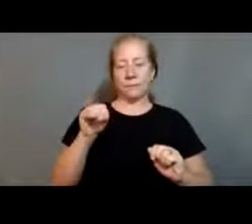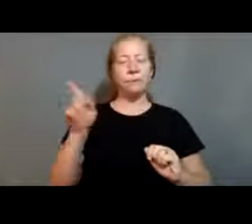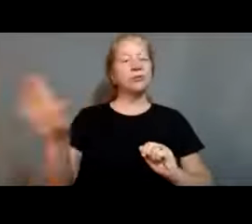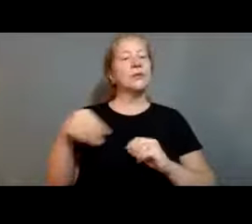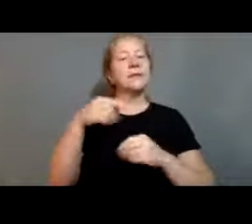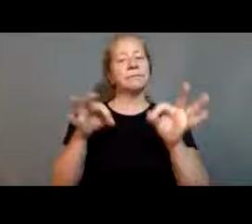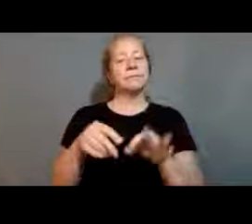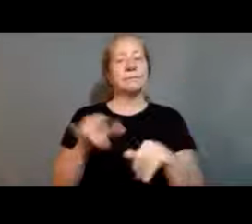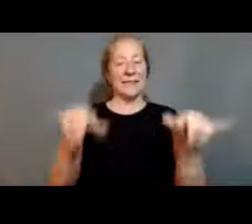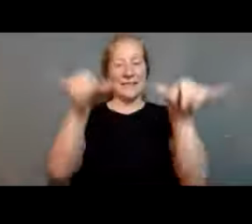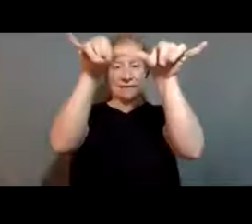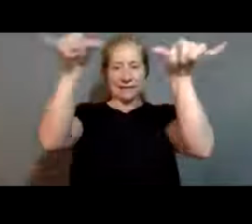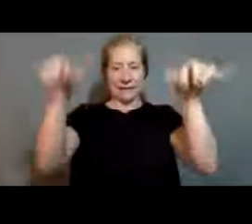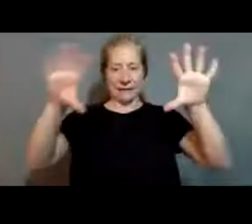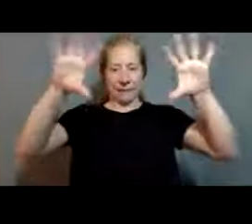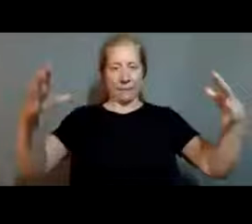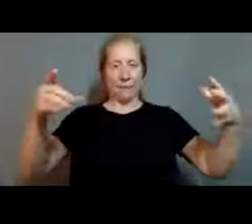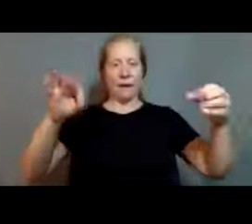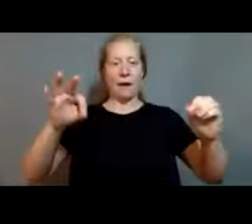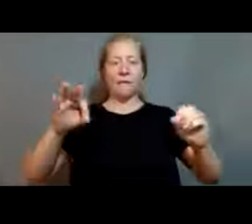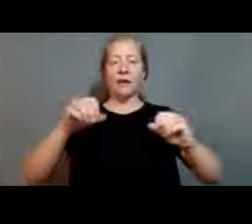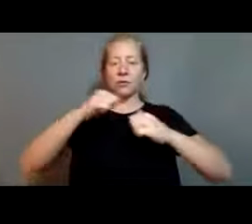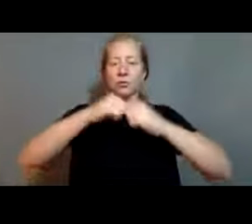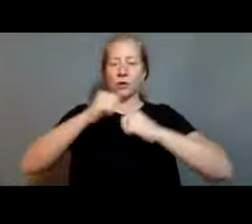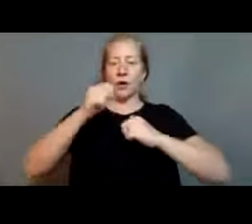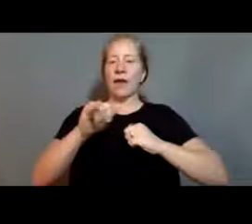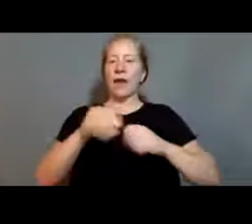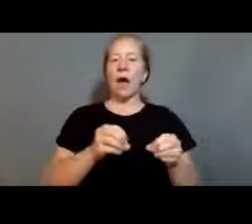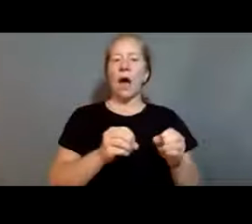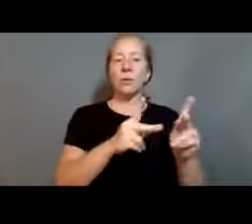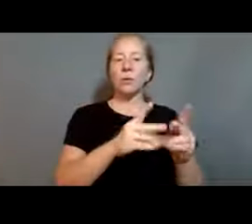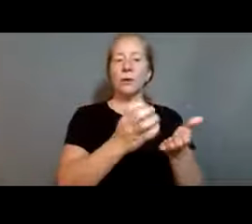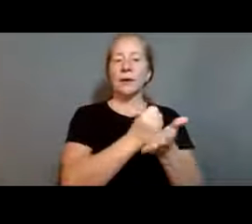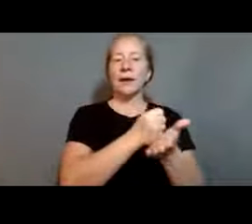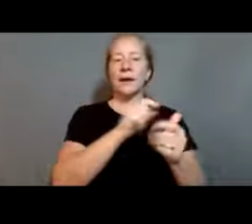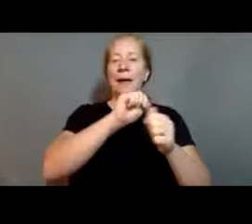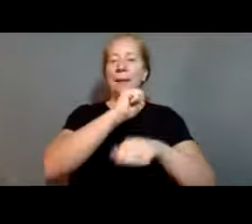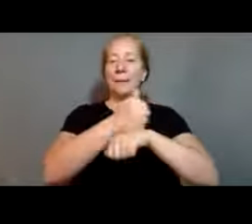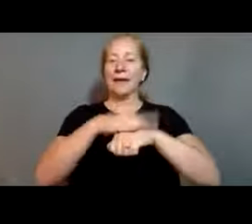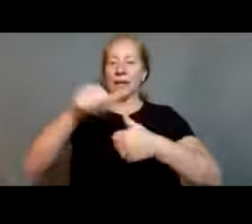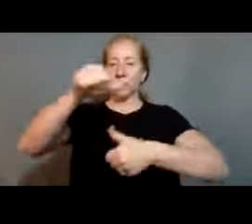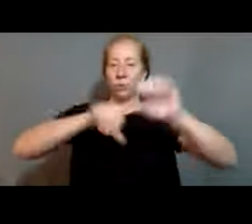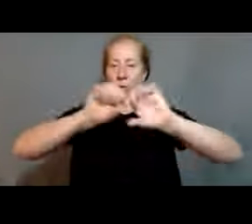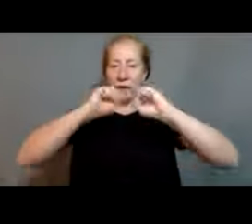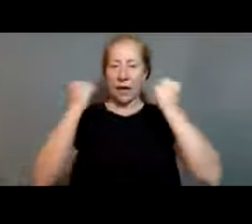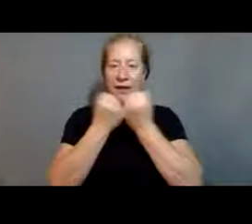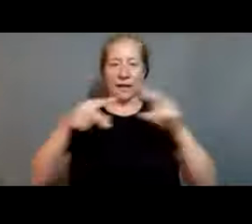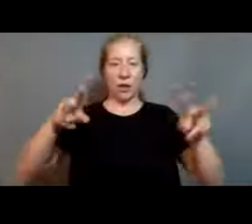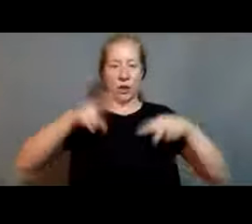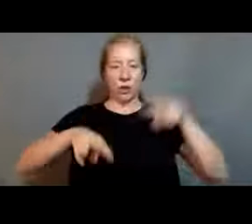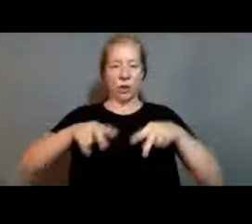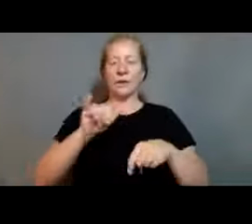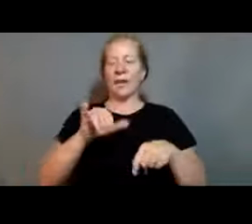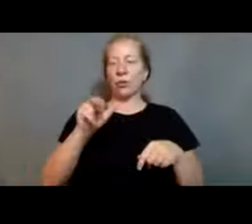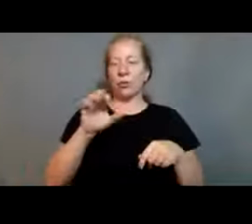as a system of structuring opportunity and assigning value based on the social interpretation of how one looks, which is what we call race,